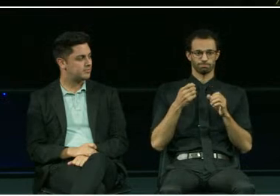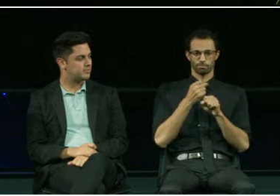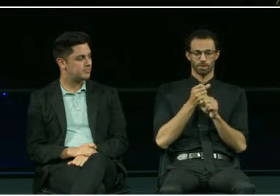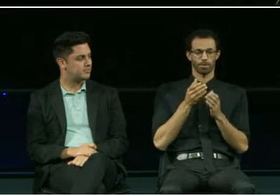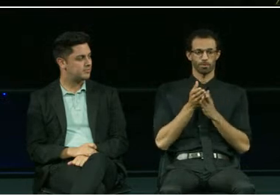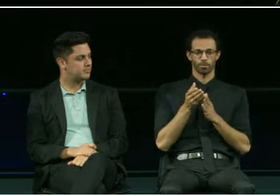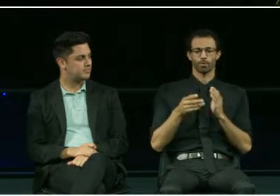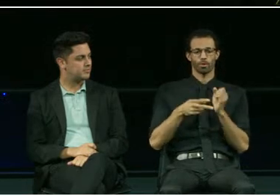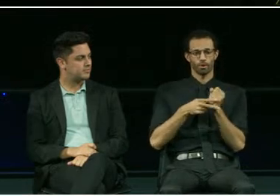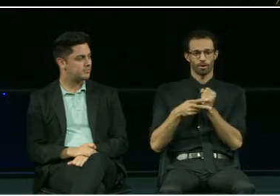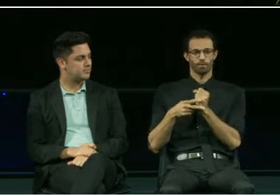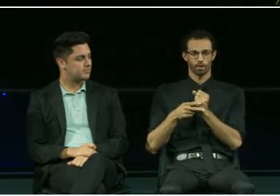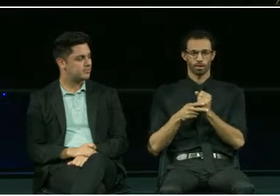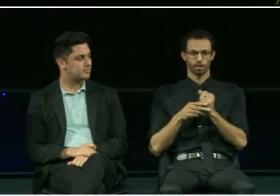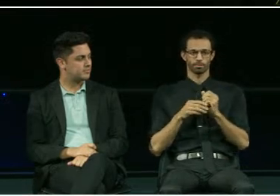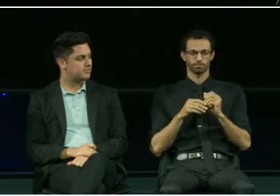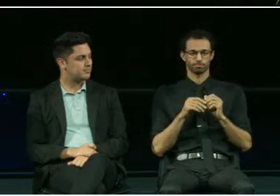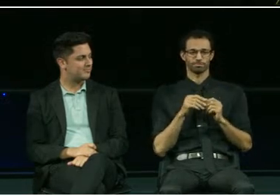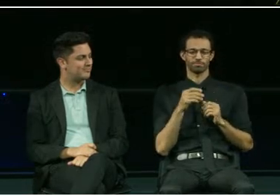an idol and inspiration for me.